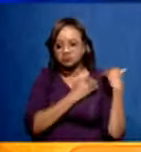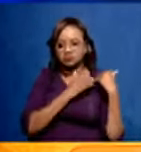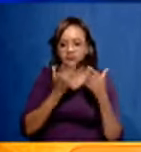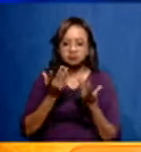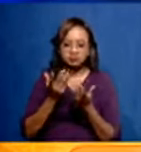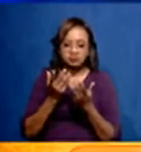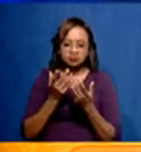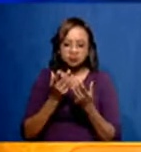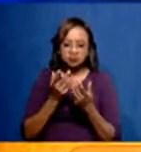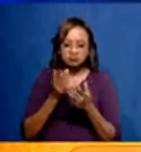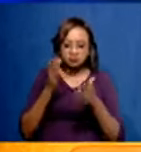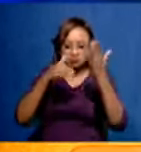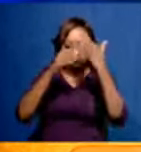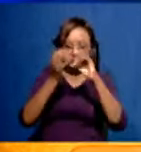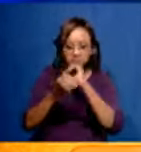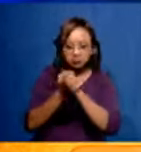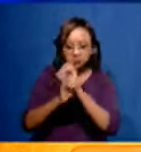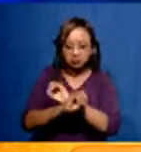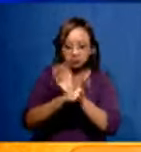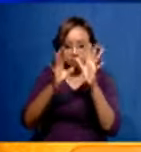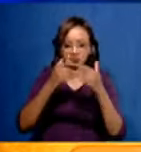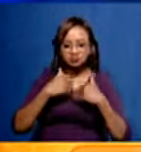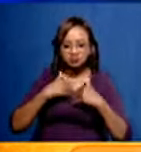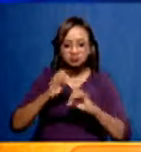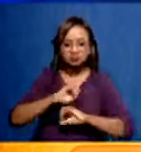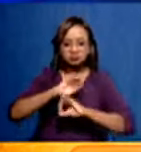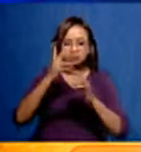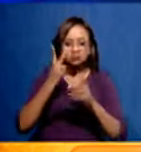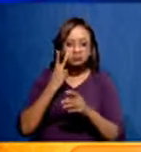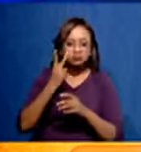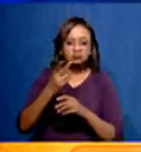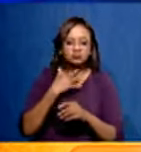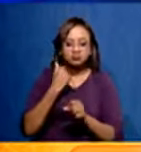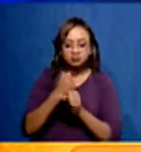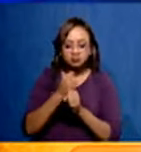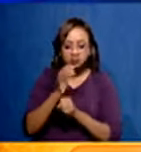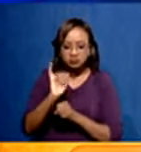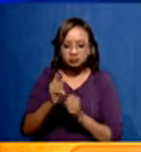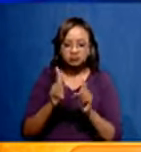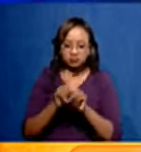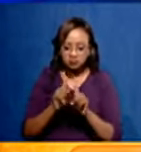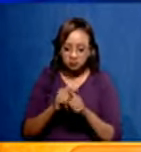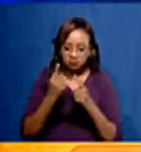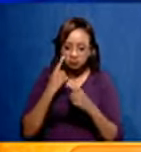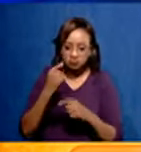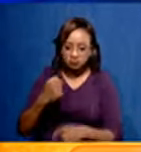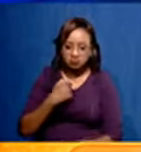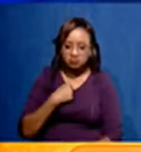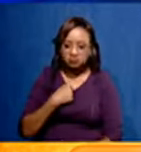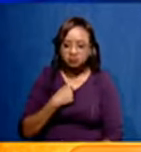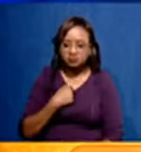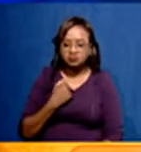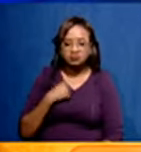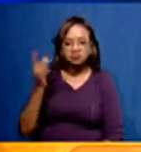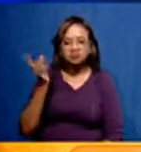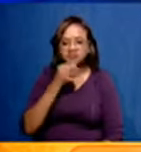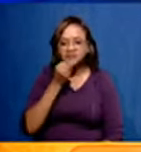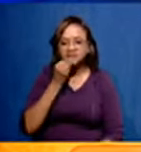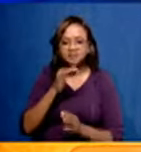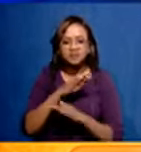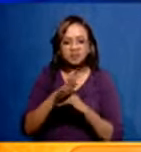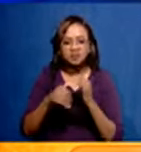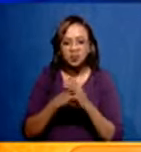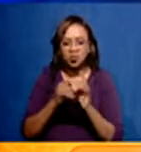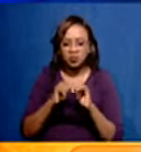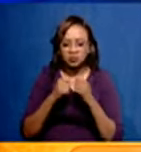themselves. They have a clear vision how to do that. And yes, they see me. I told all faculties in the last few